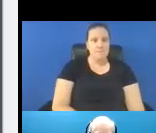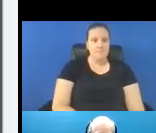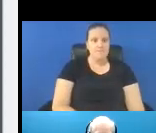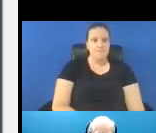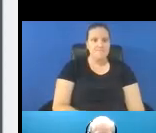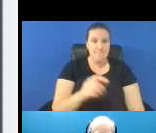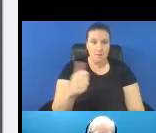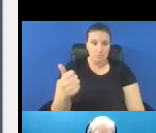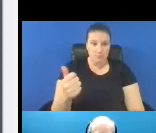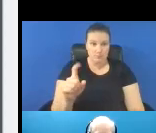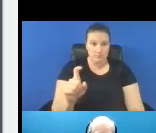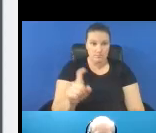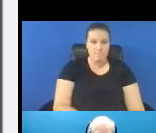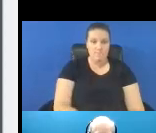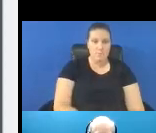Anyone else?